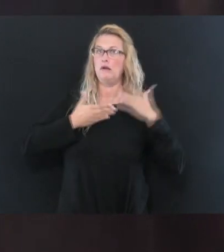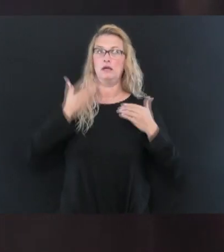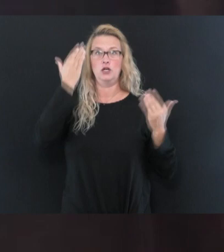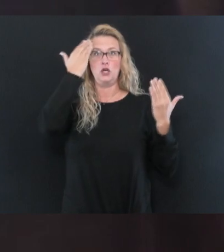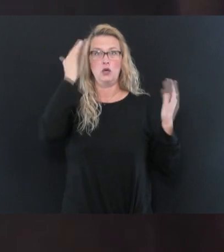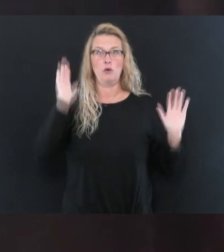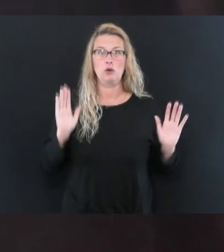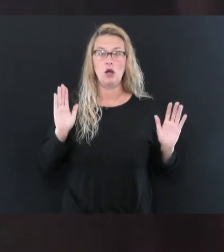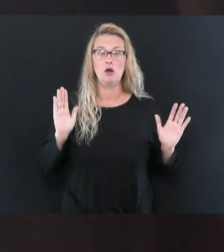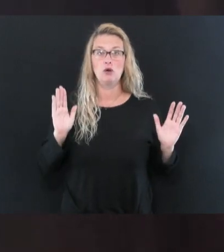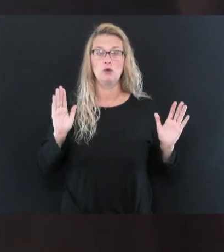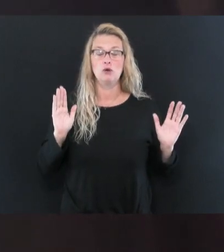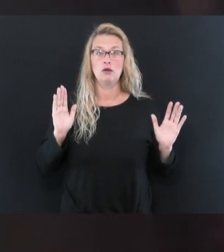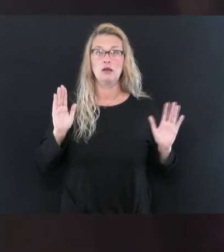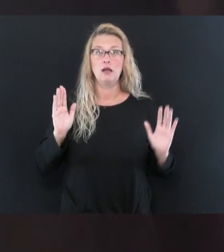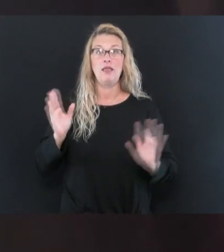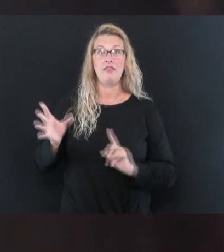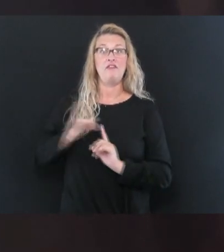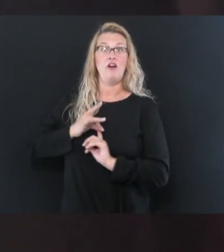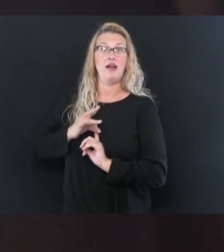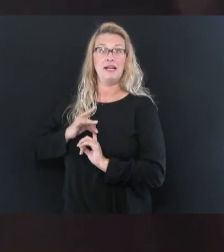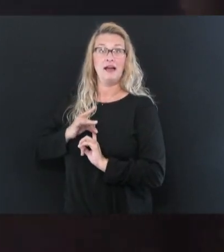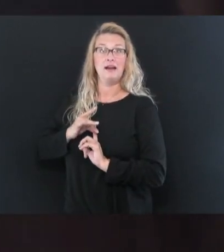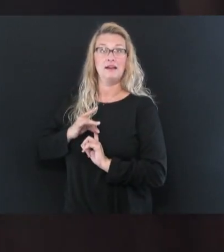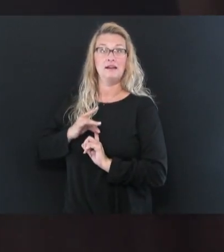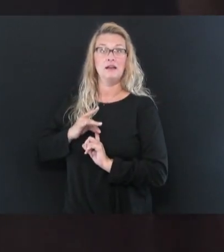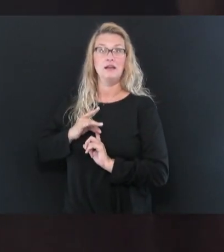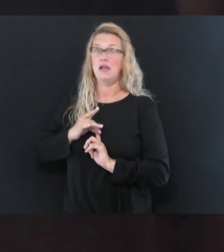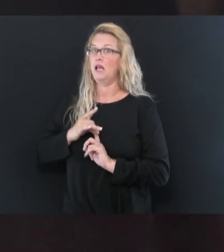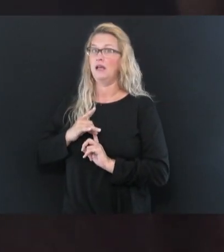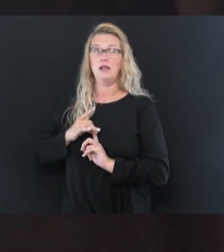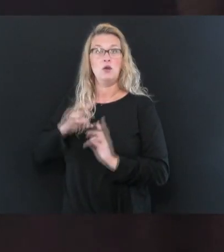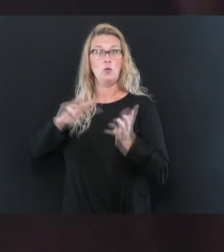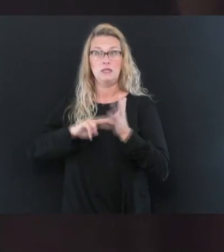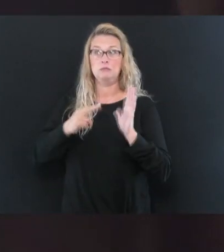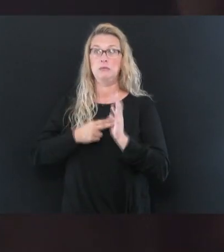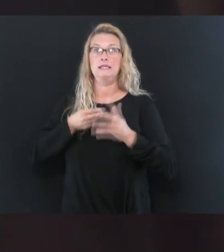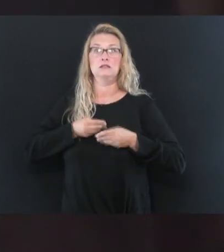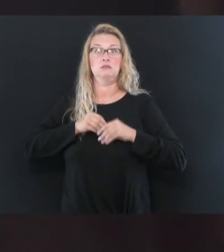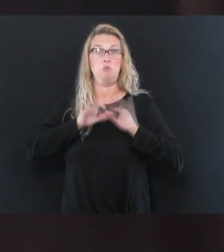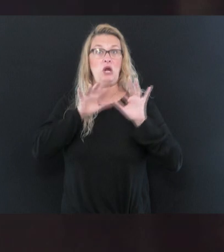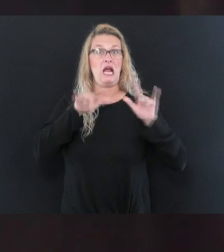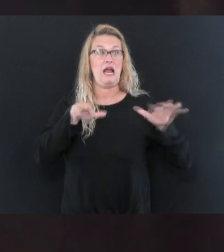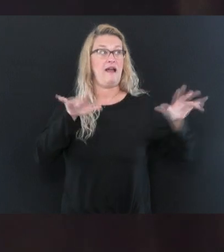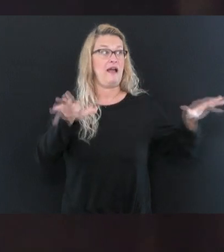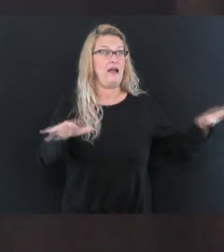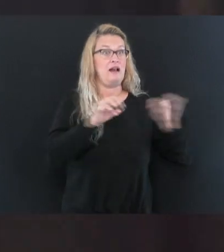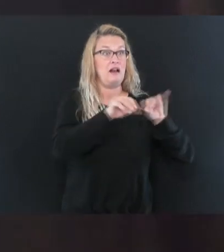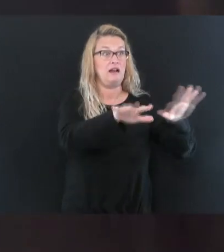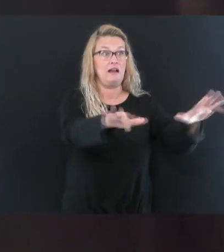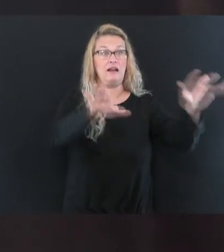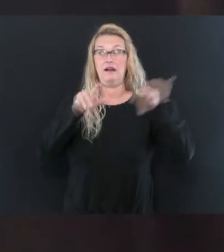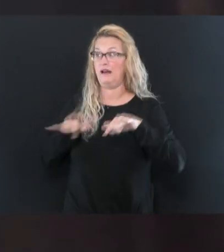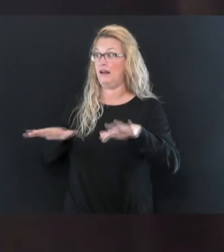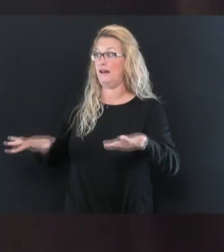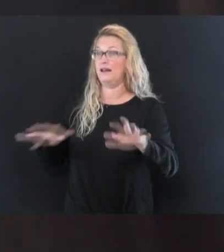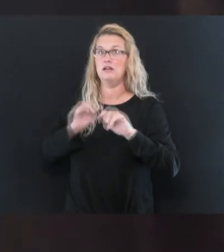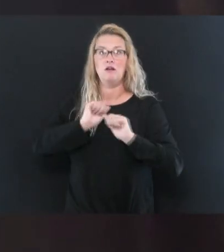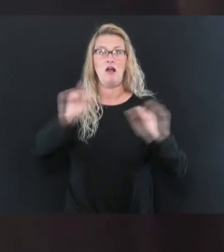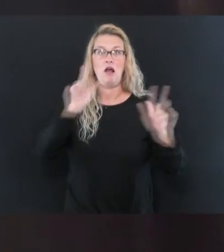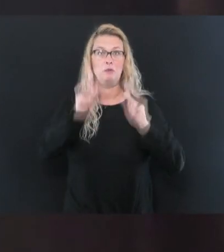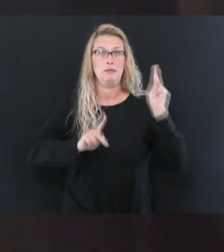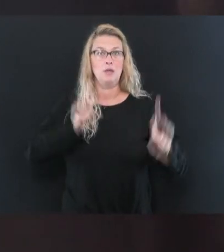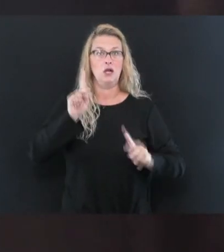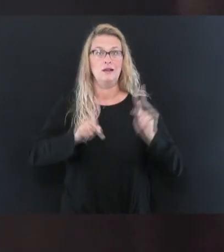asymptomatic or pre-symptomatic period, which is that 2.5 days to the day of symptoms, that's when they are the most